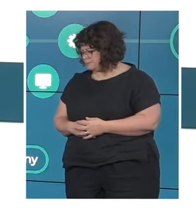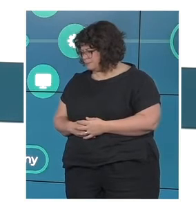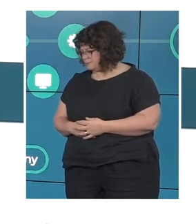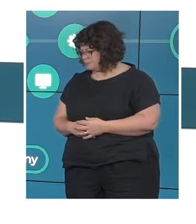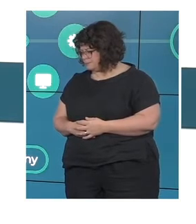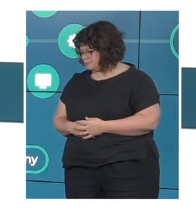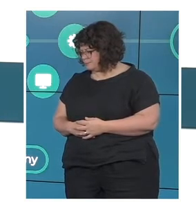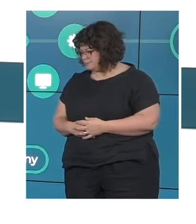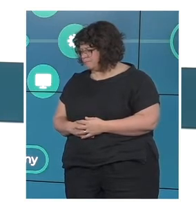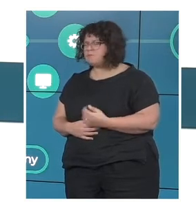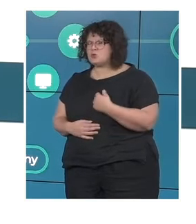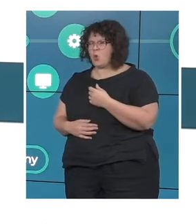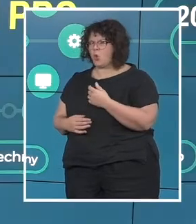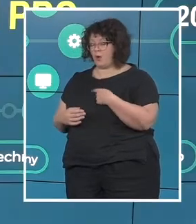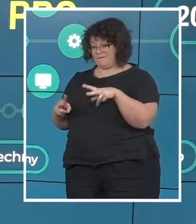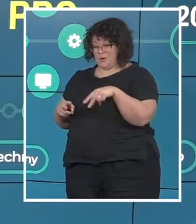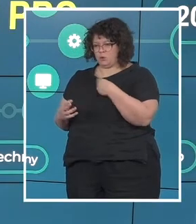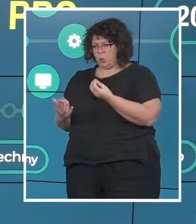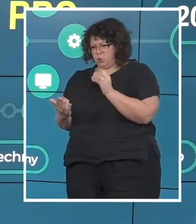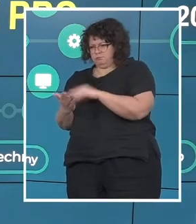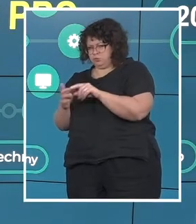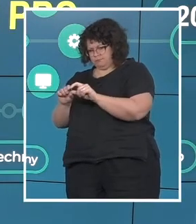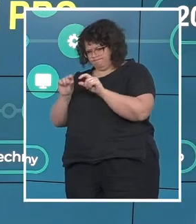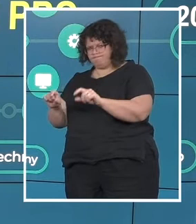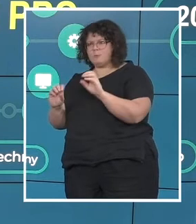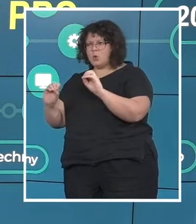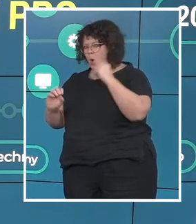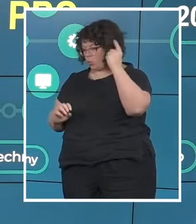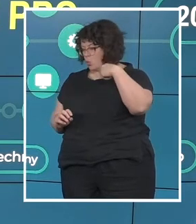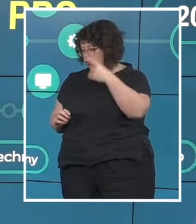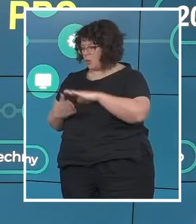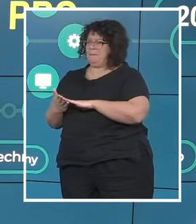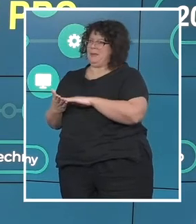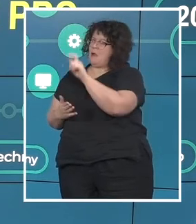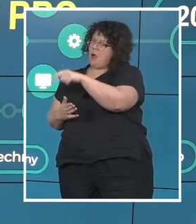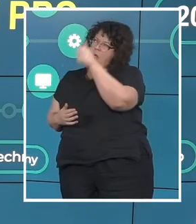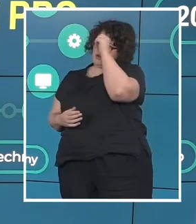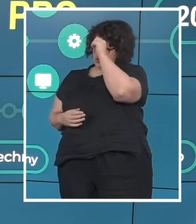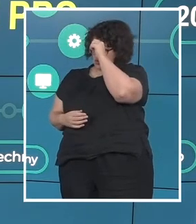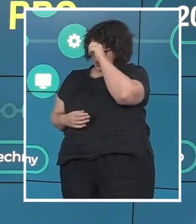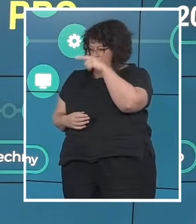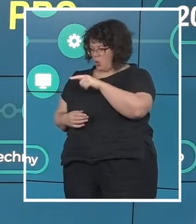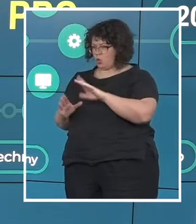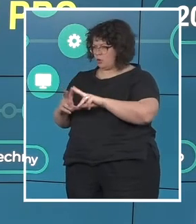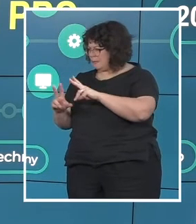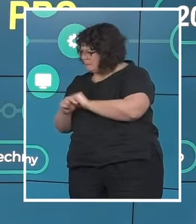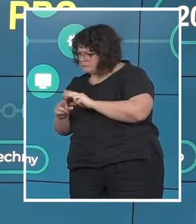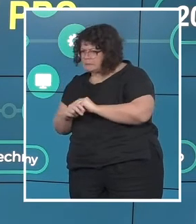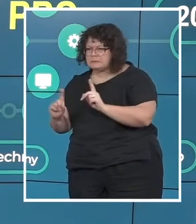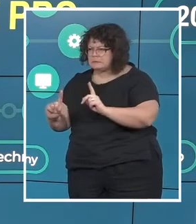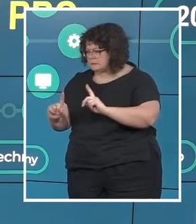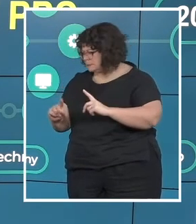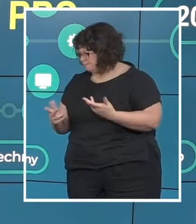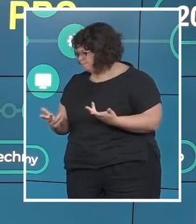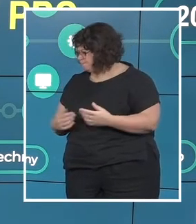experience. Yeah, I guess with social media, not from the audio side, but from the text side, there's GIFs